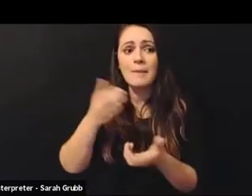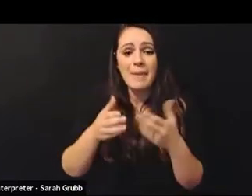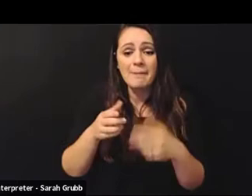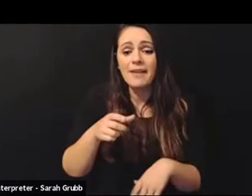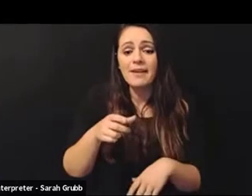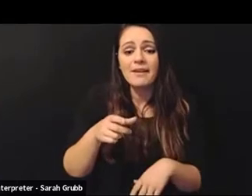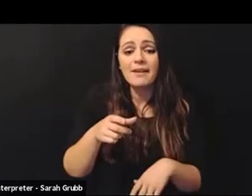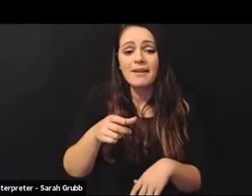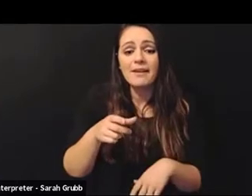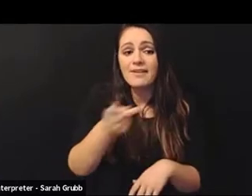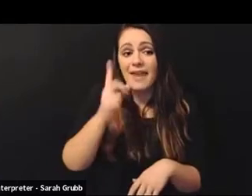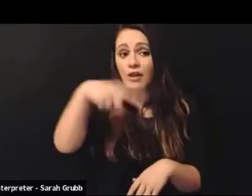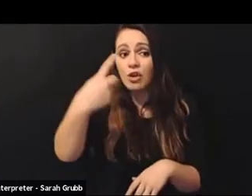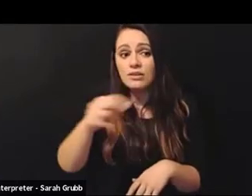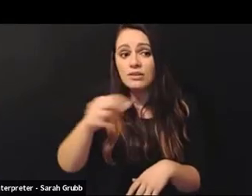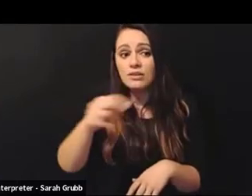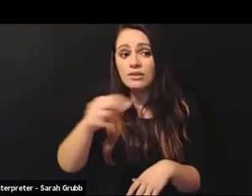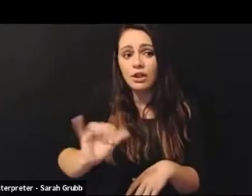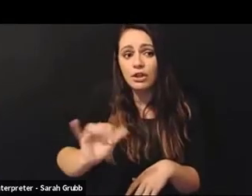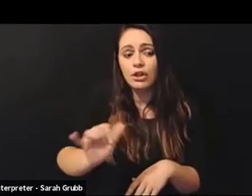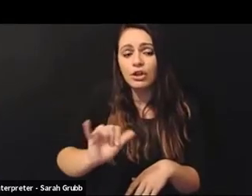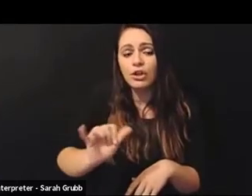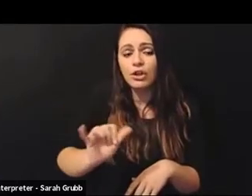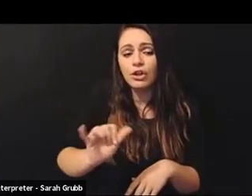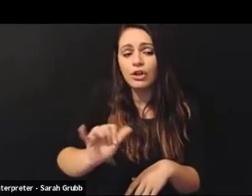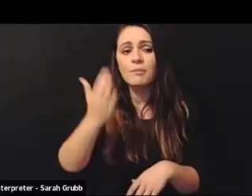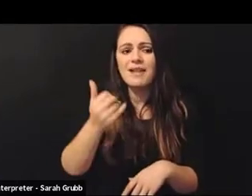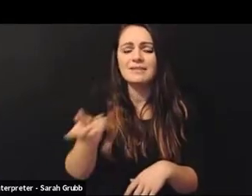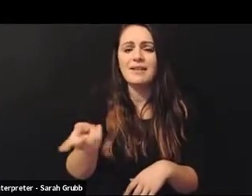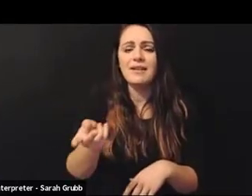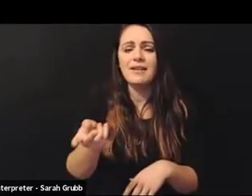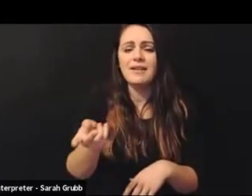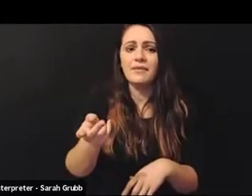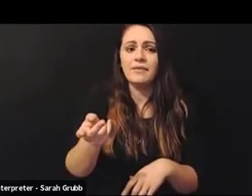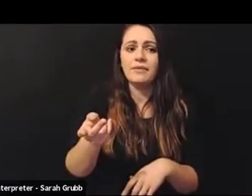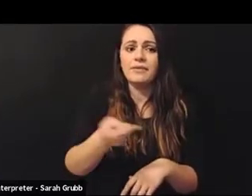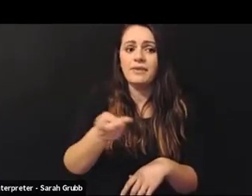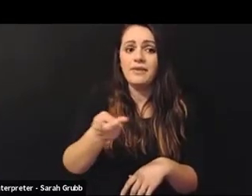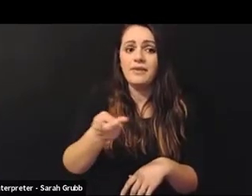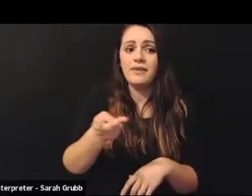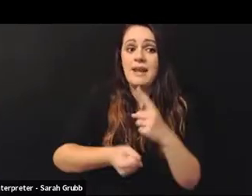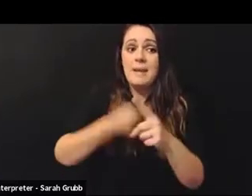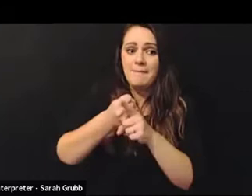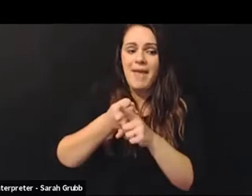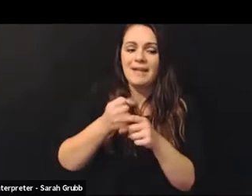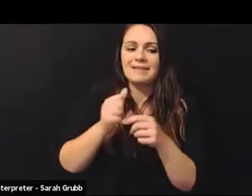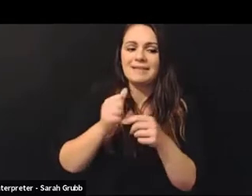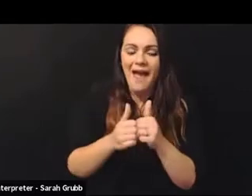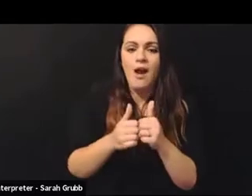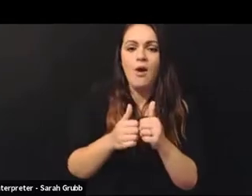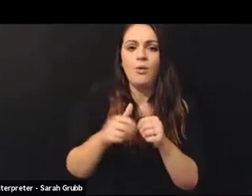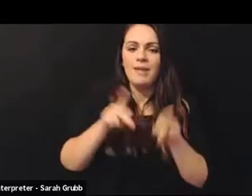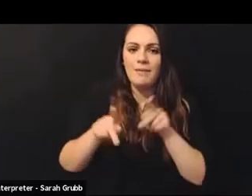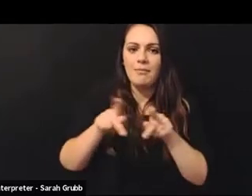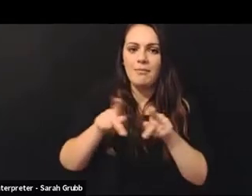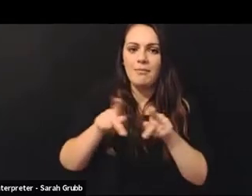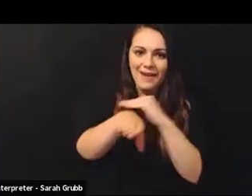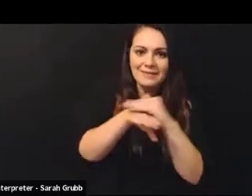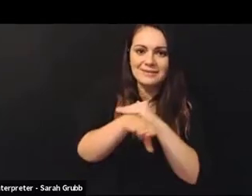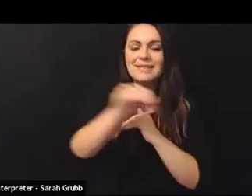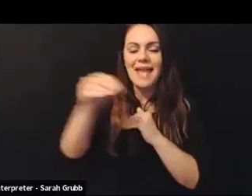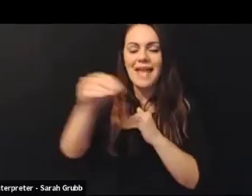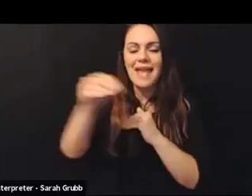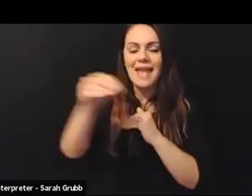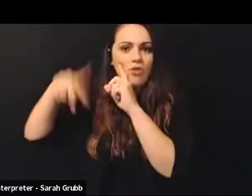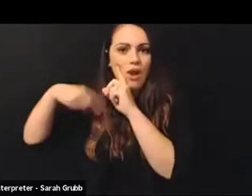because they really impact the way an individual accesses and processes the sensory information in